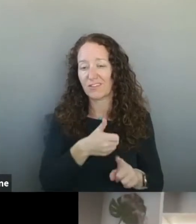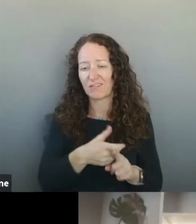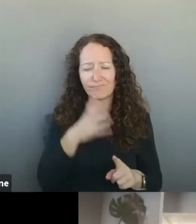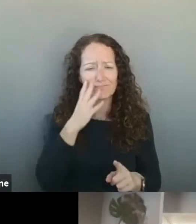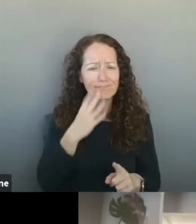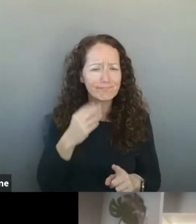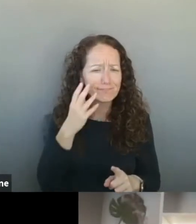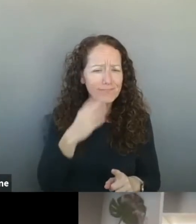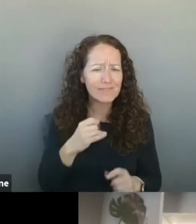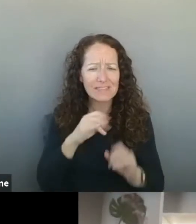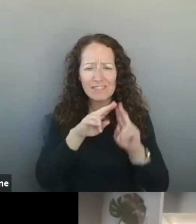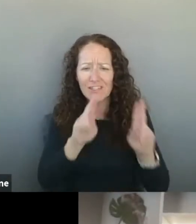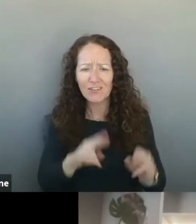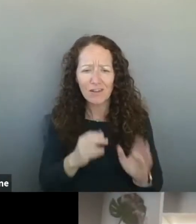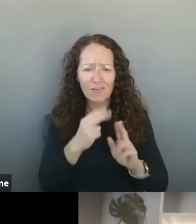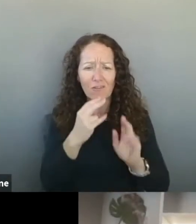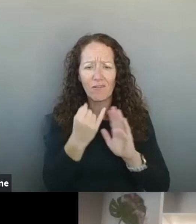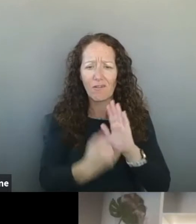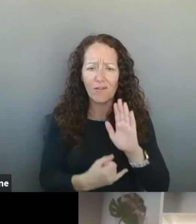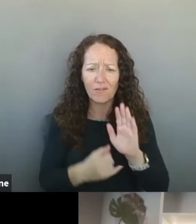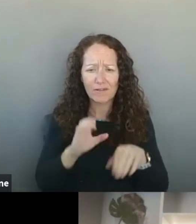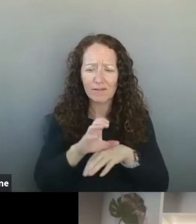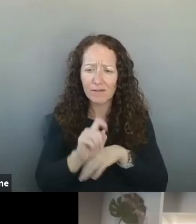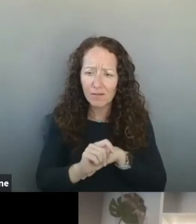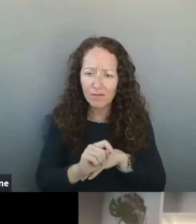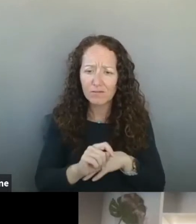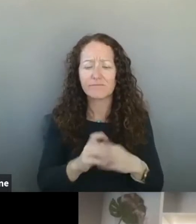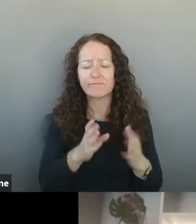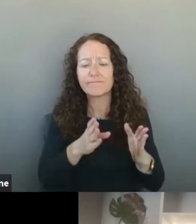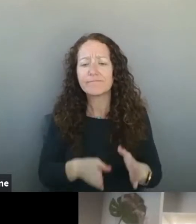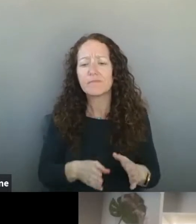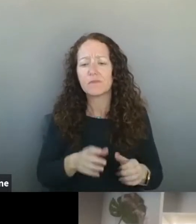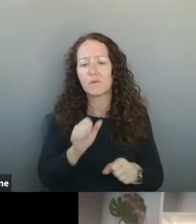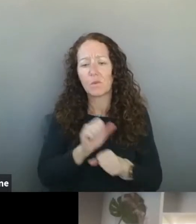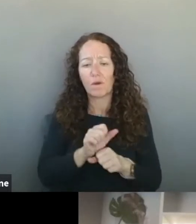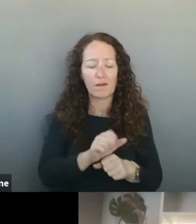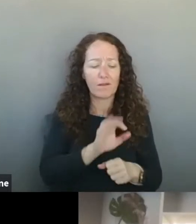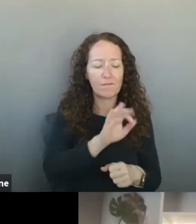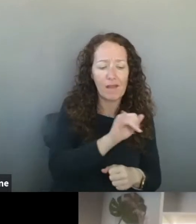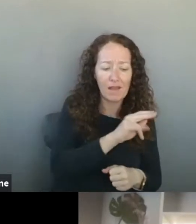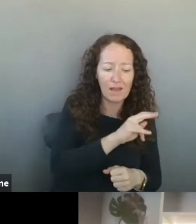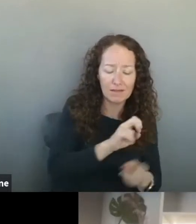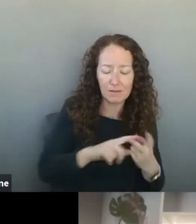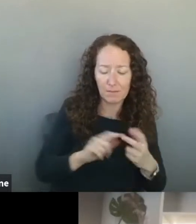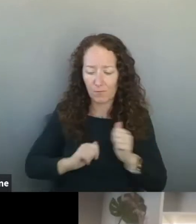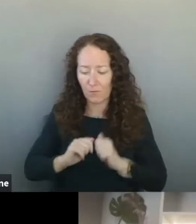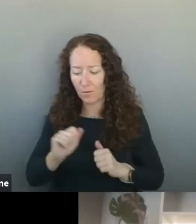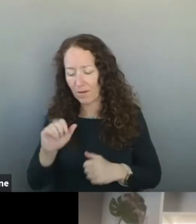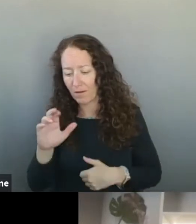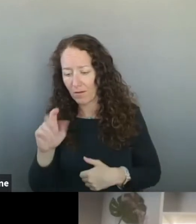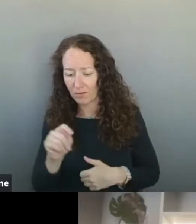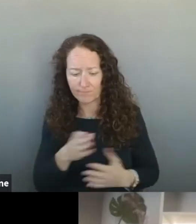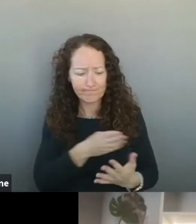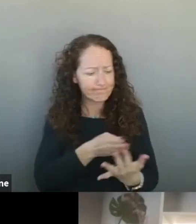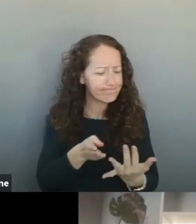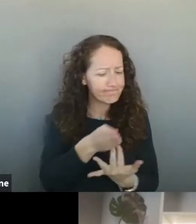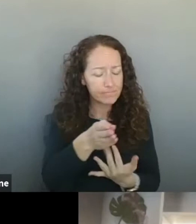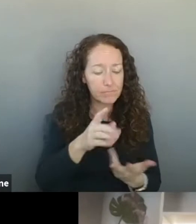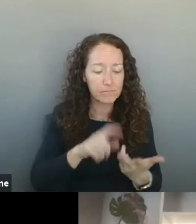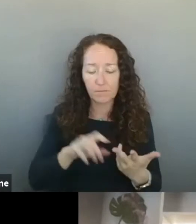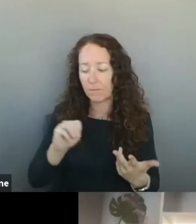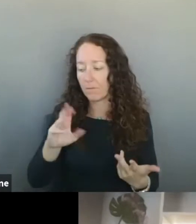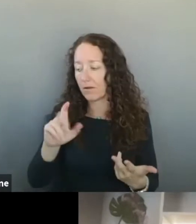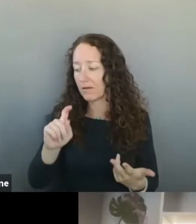consultant, skillfully moving through the fine and performing arts, education, multimedia, and tech sectors. Her work focuses